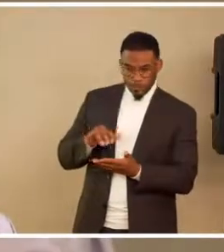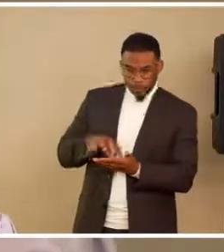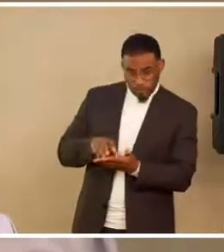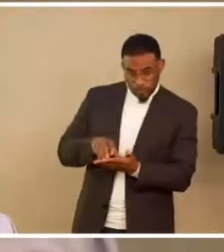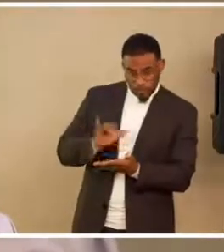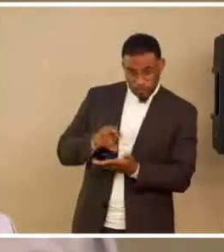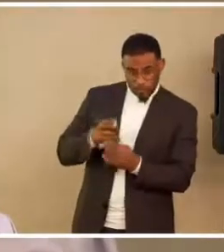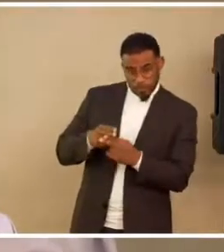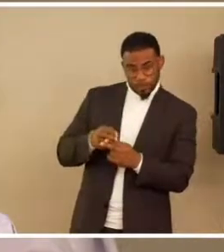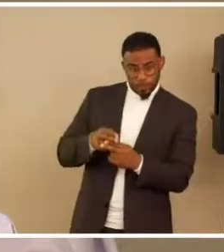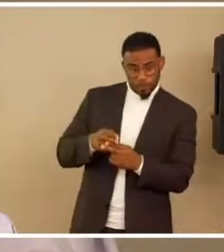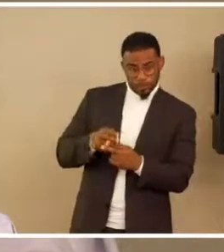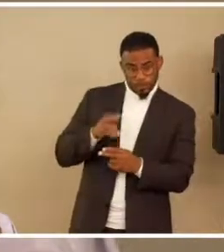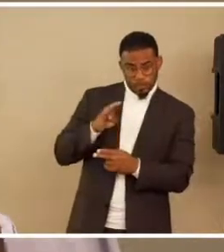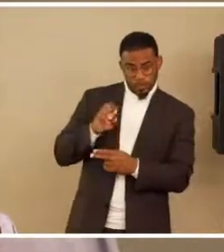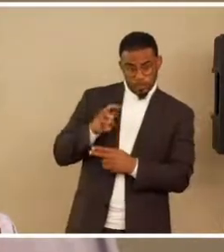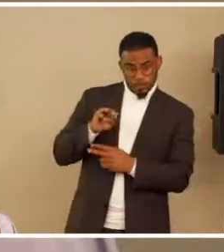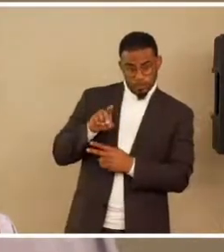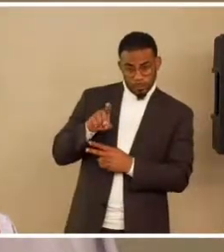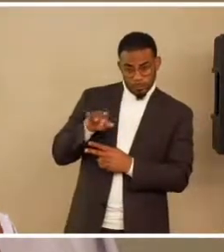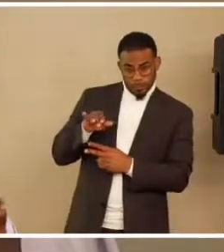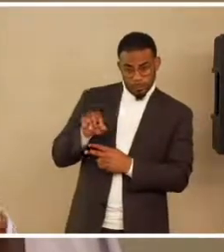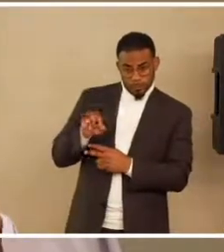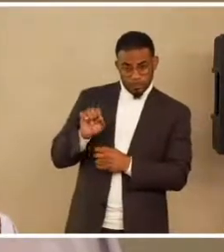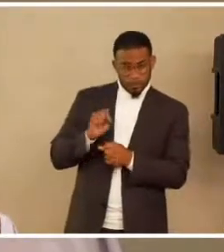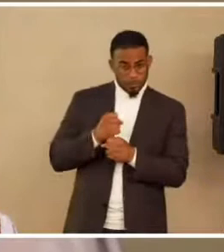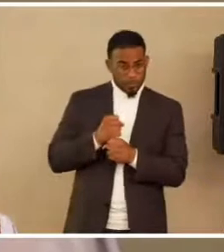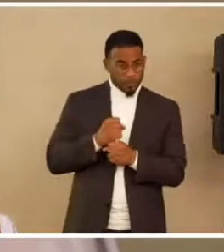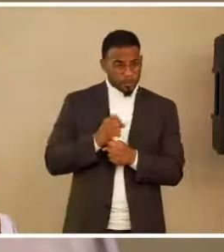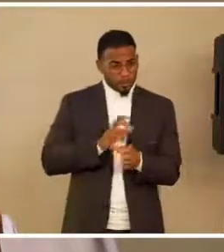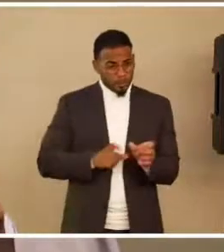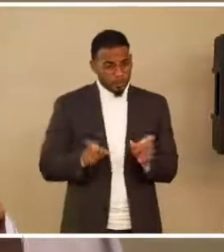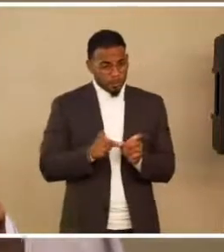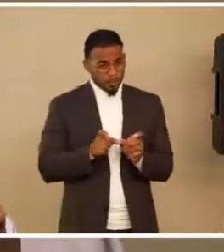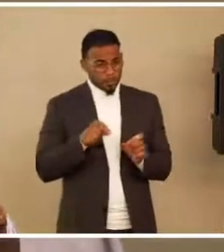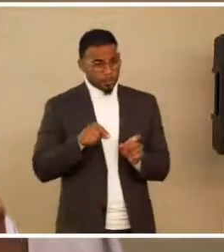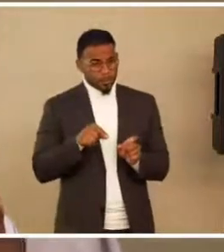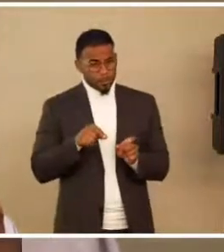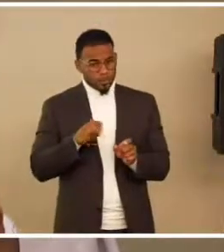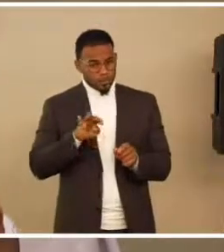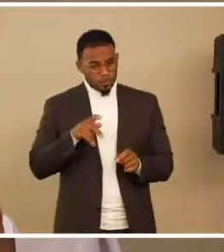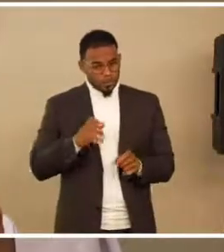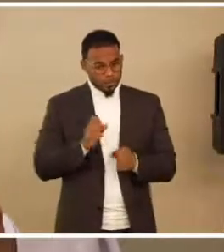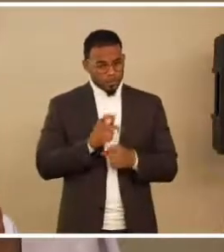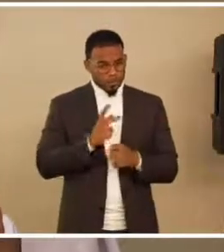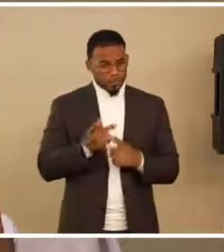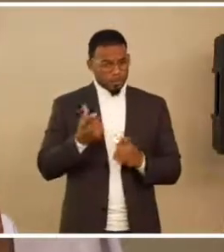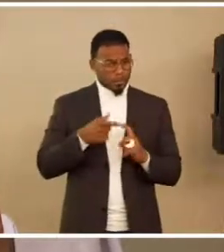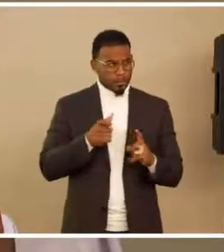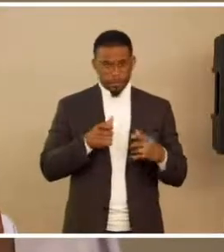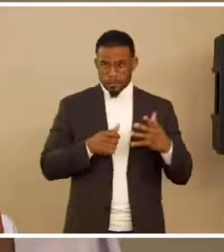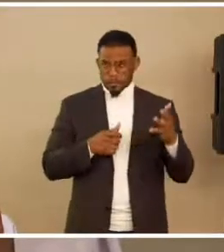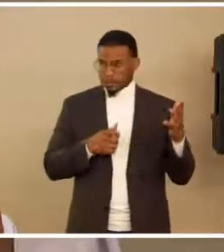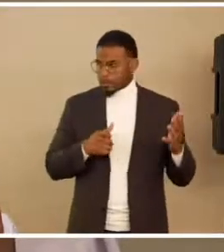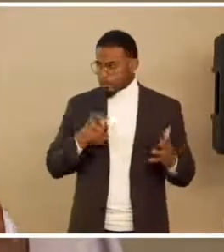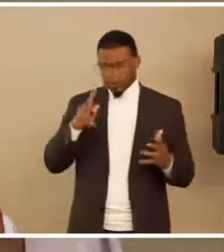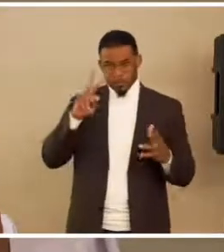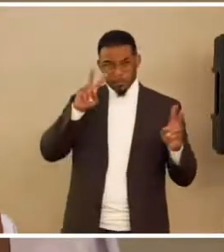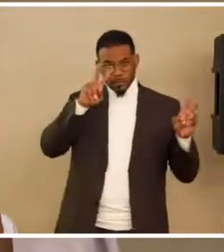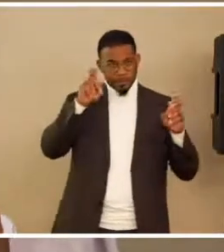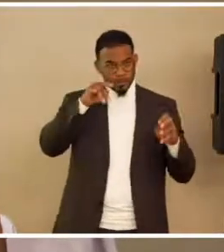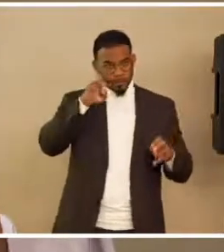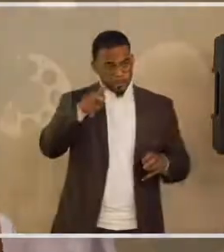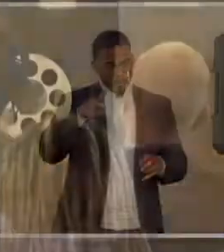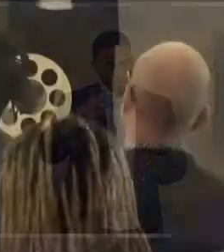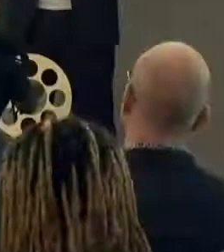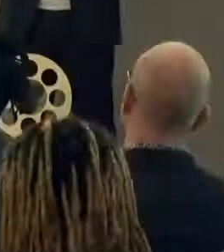a cookie that was named Bamboula, and they created a park, and they made people coming from